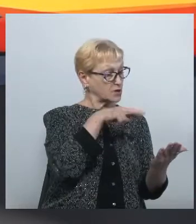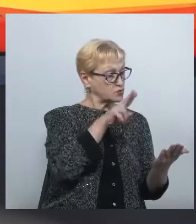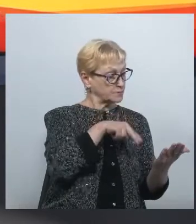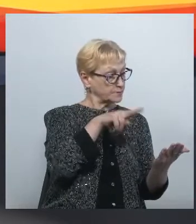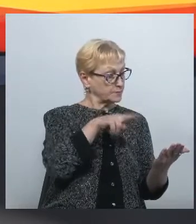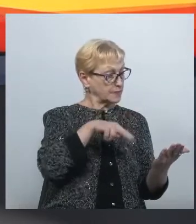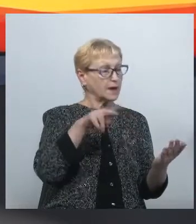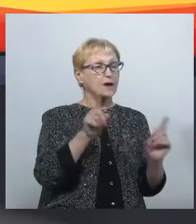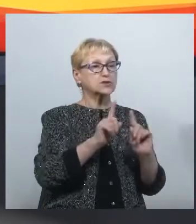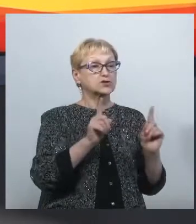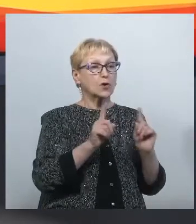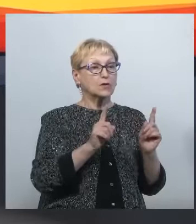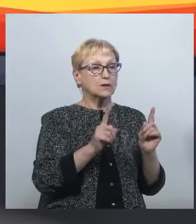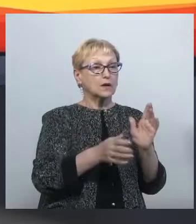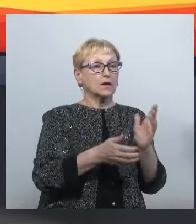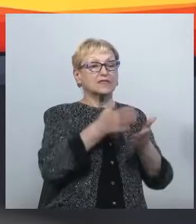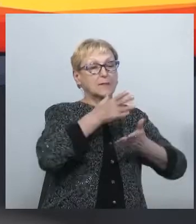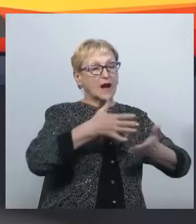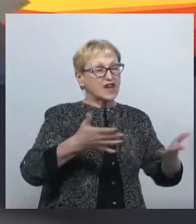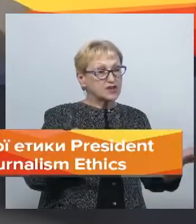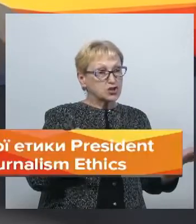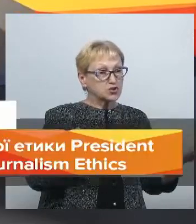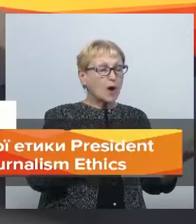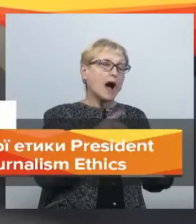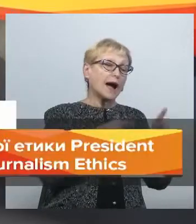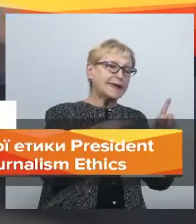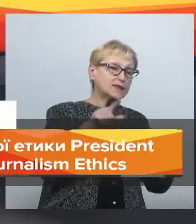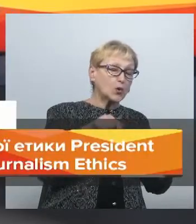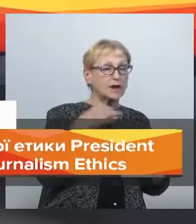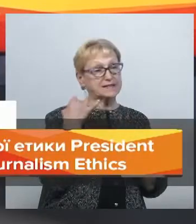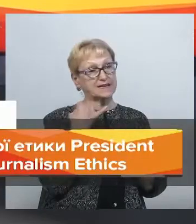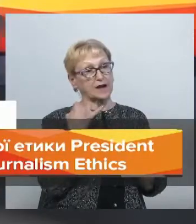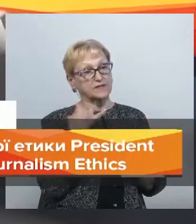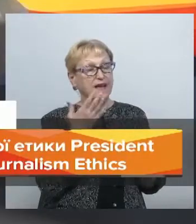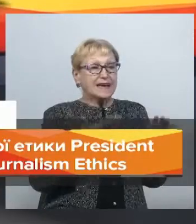see that 51% say that they don't have enough time.